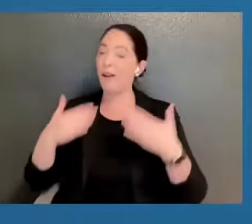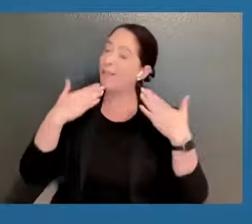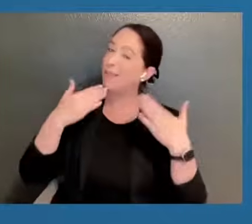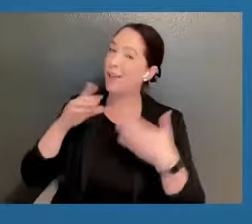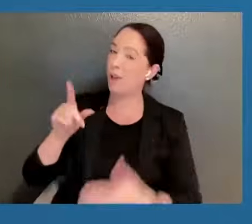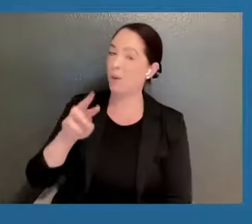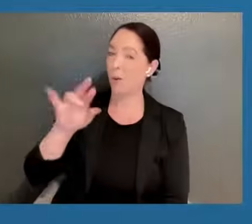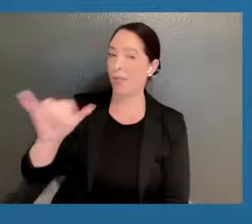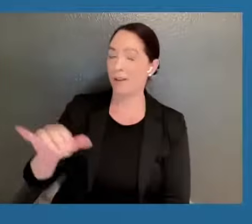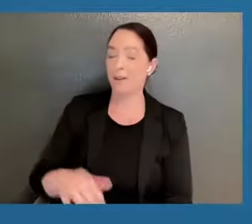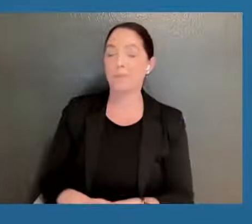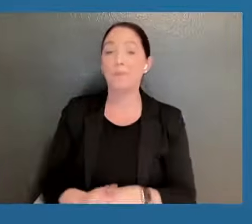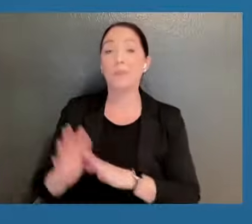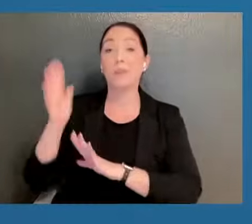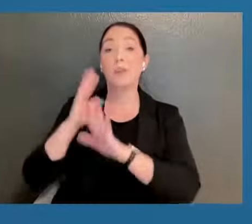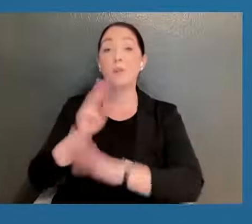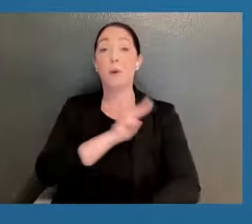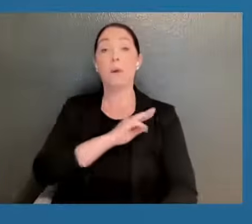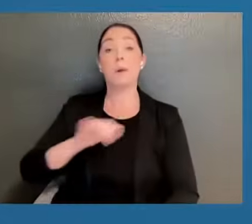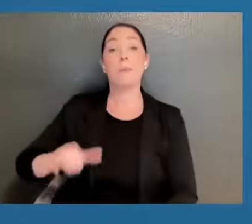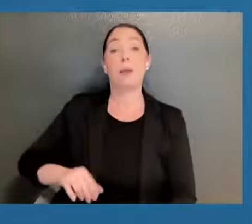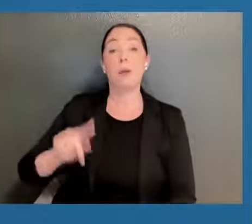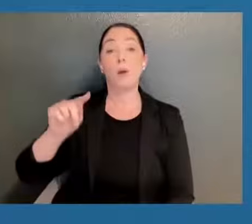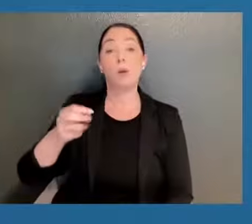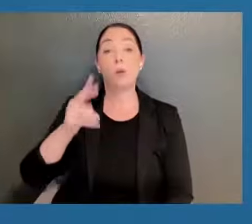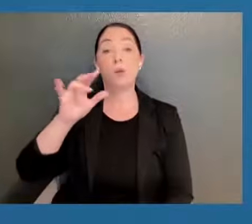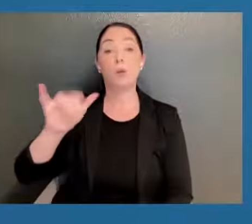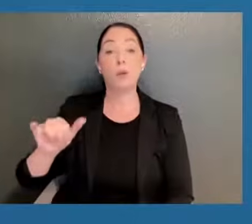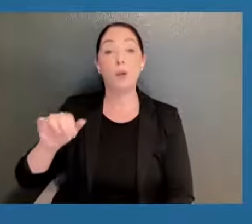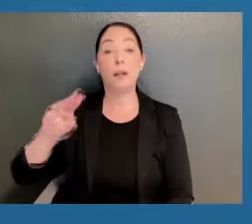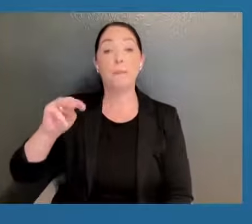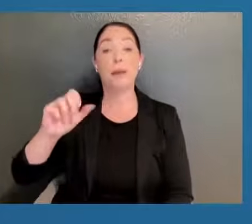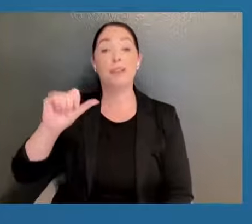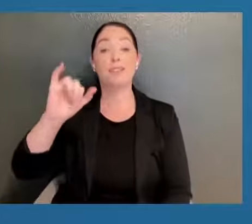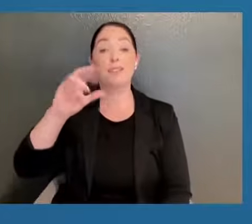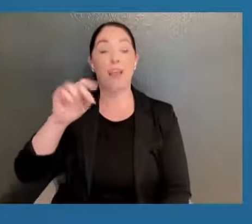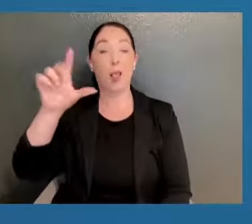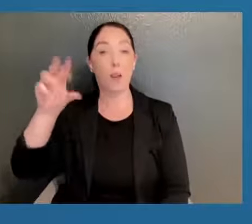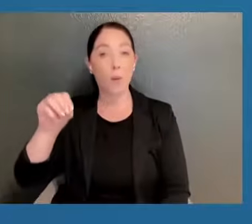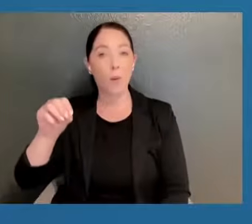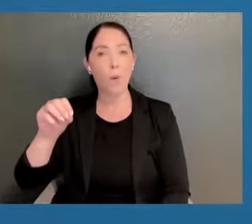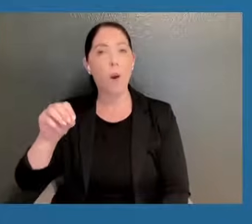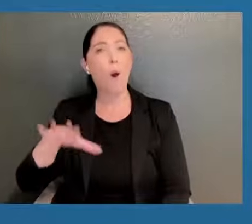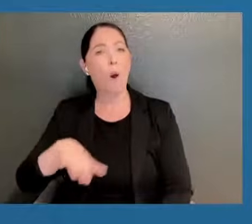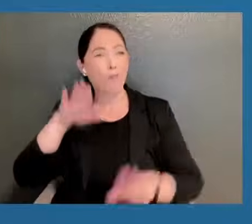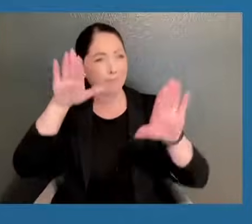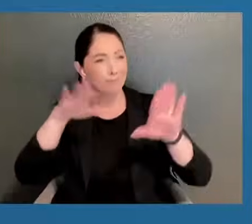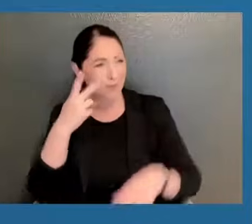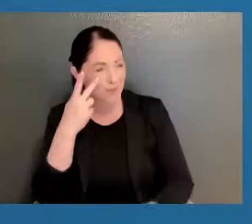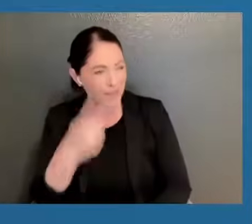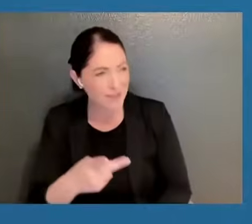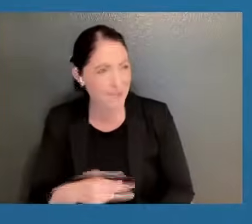Former Mayor Tony Masiello has joined us as well. Mayor, great to see you. All of my friends here.